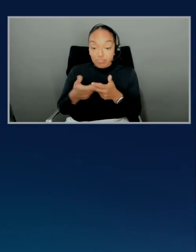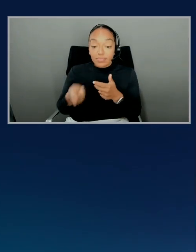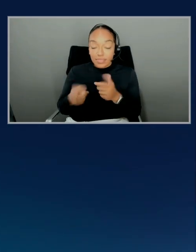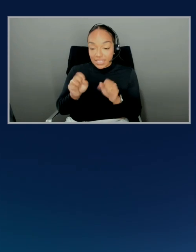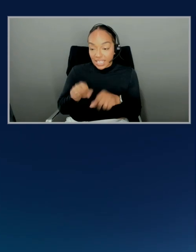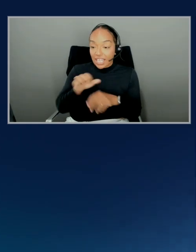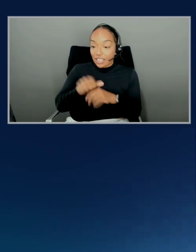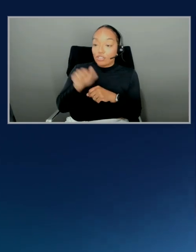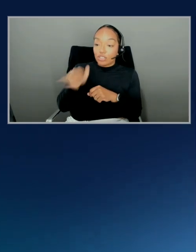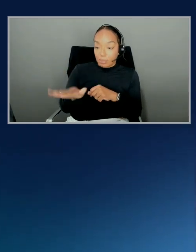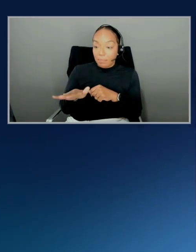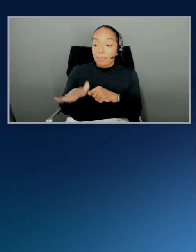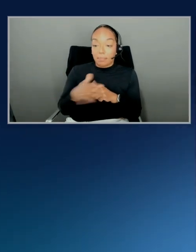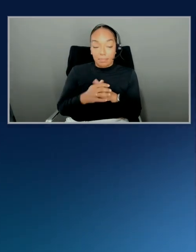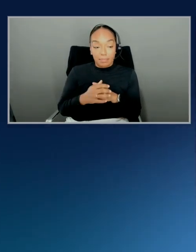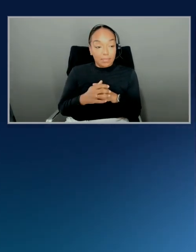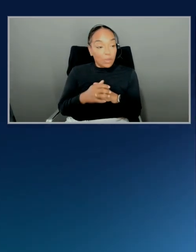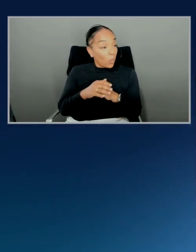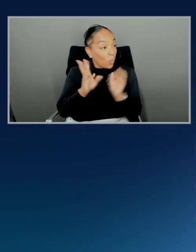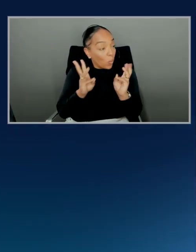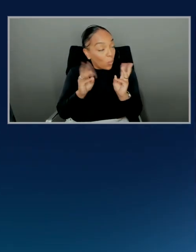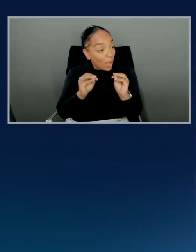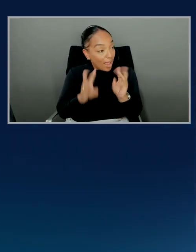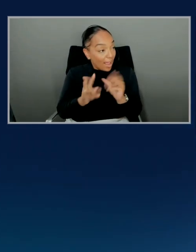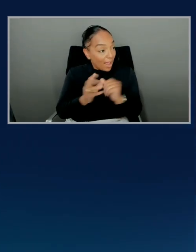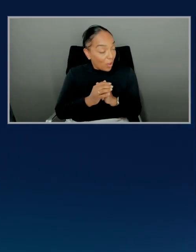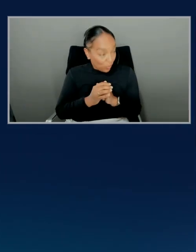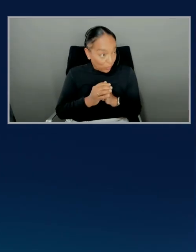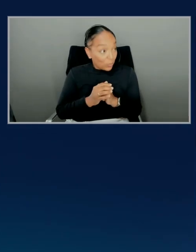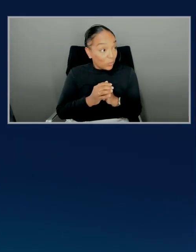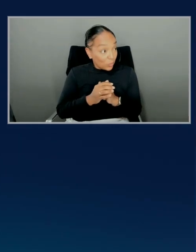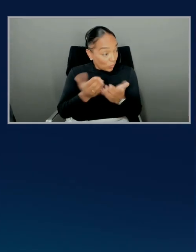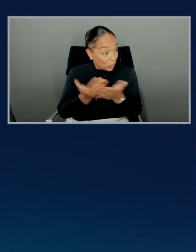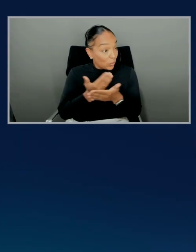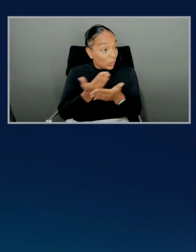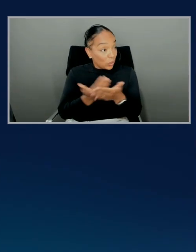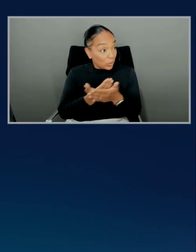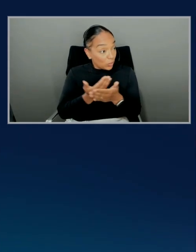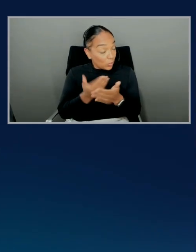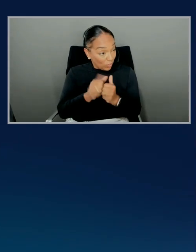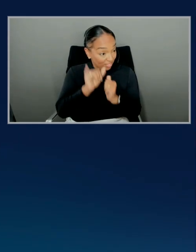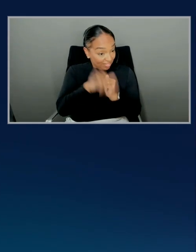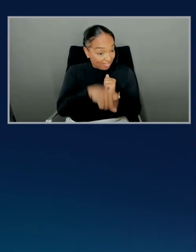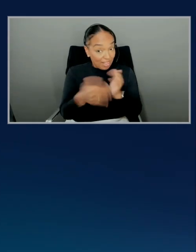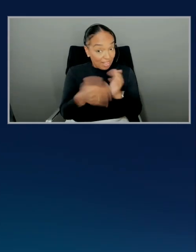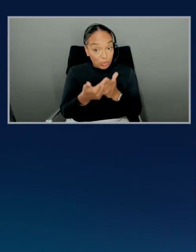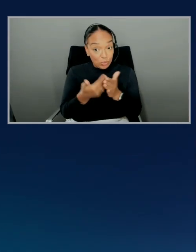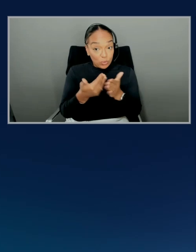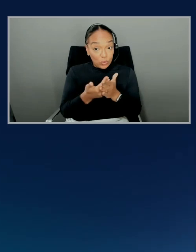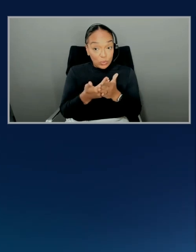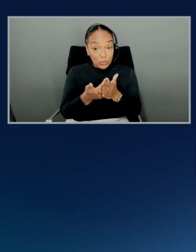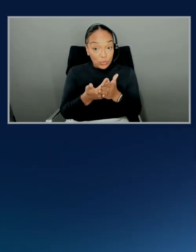it. Wow. All with this new I